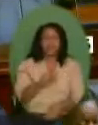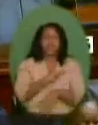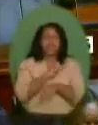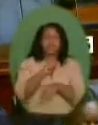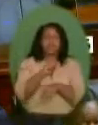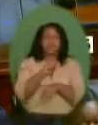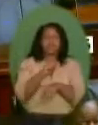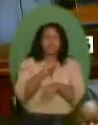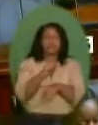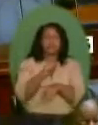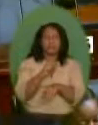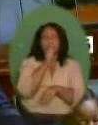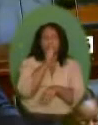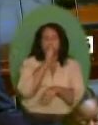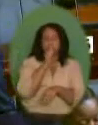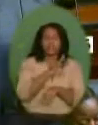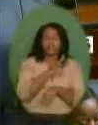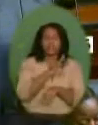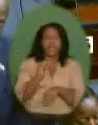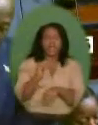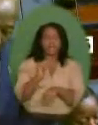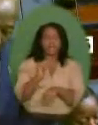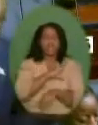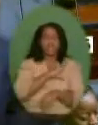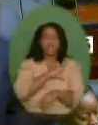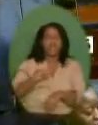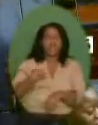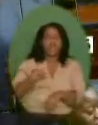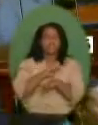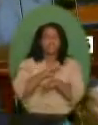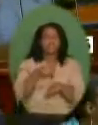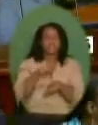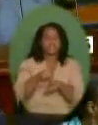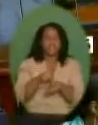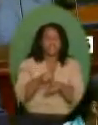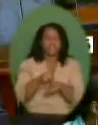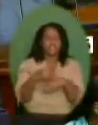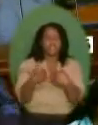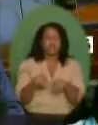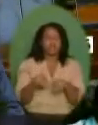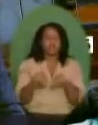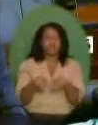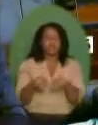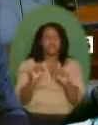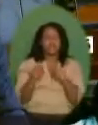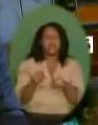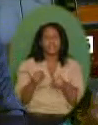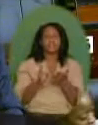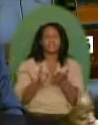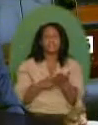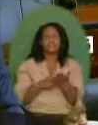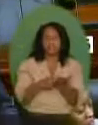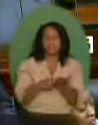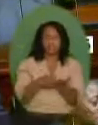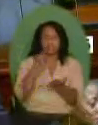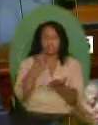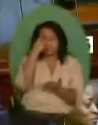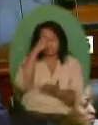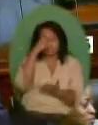level. However, Mr. Speaker, sometimes in the political arena, we can become overly